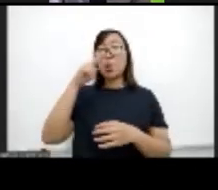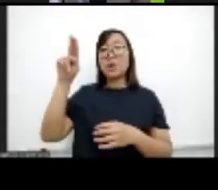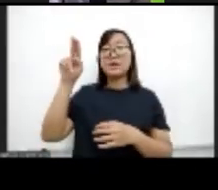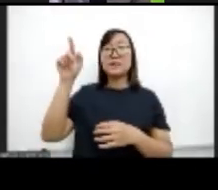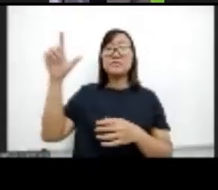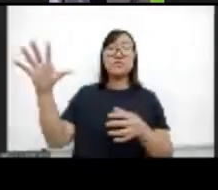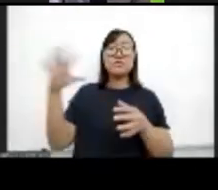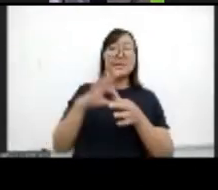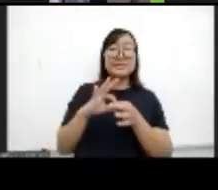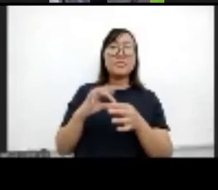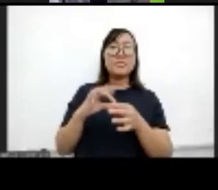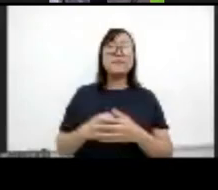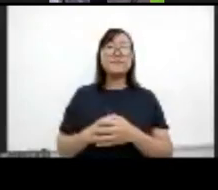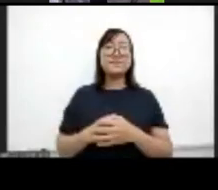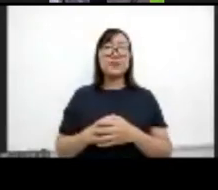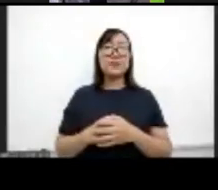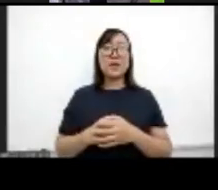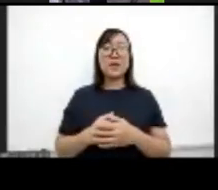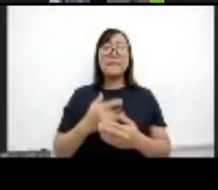OMG Awards